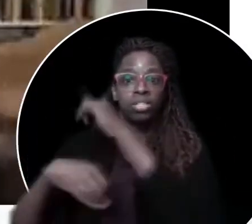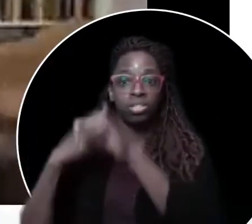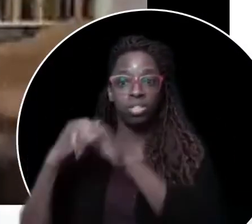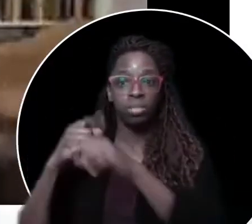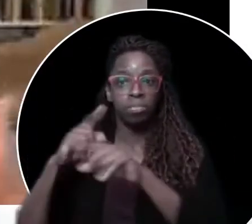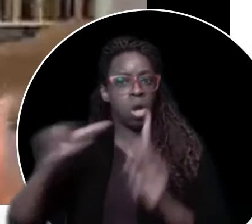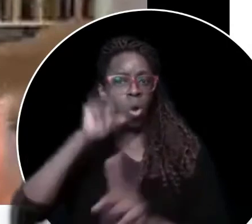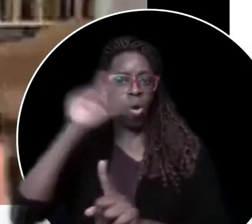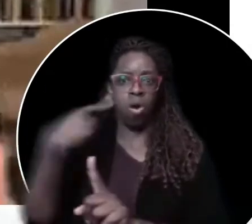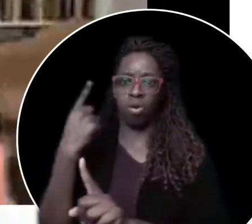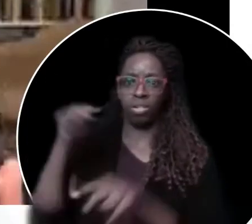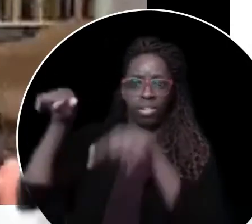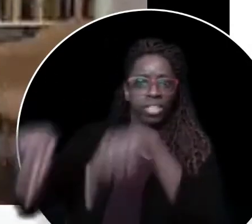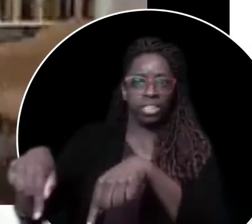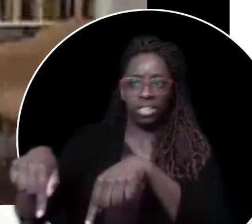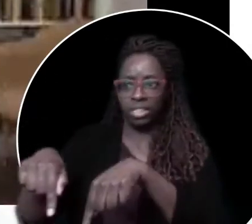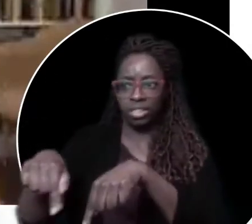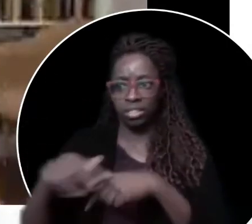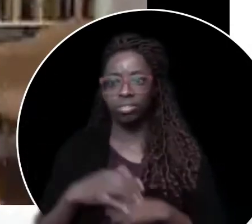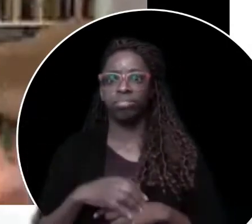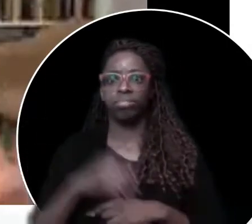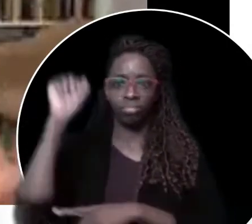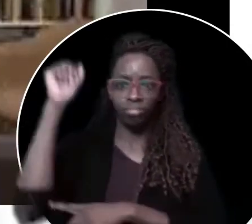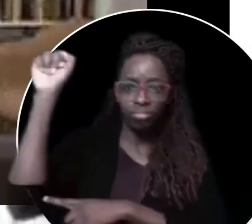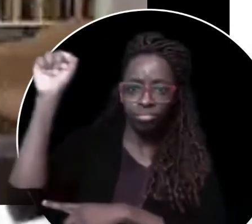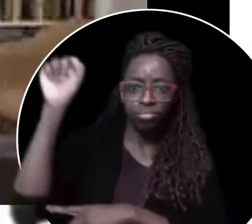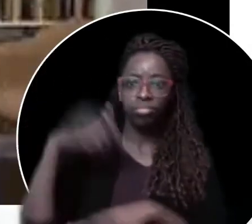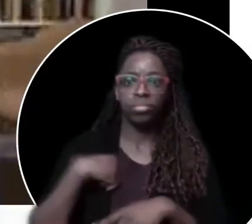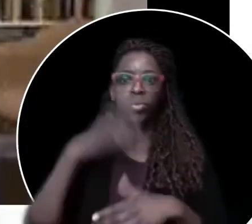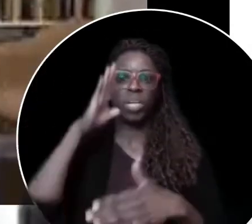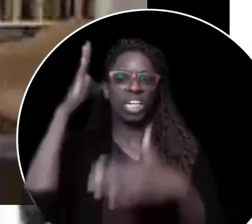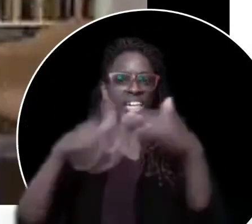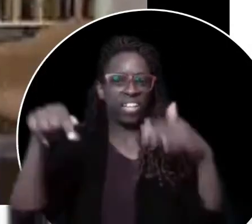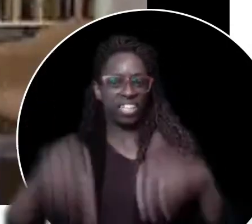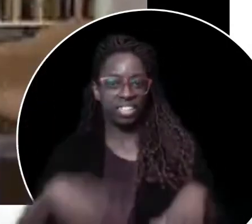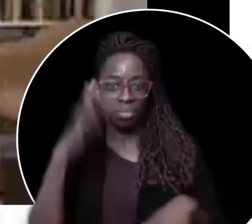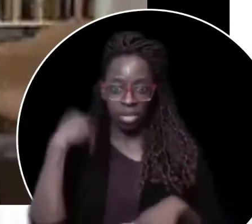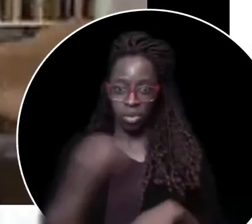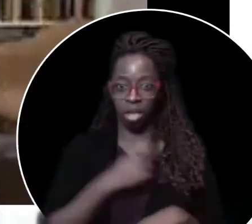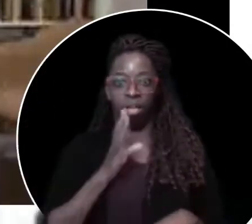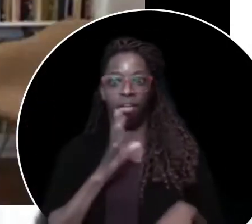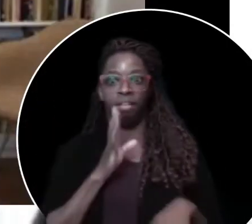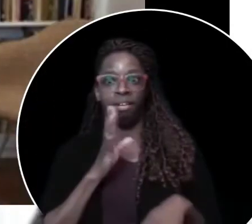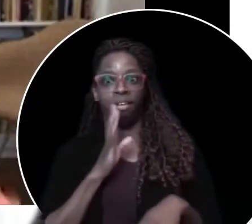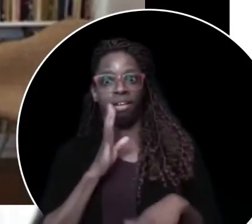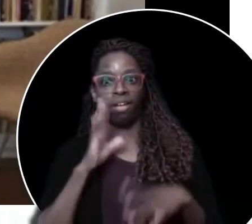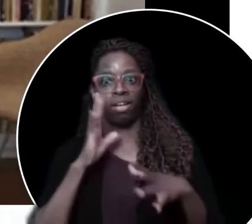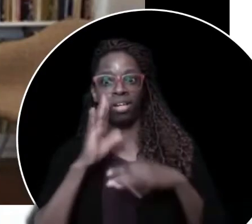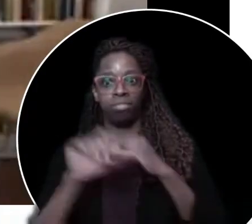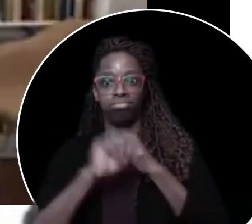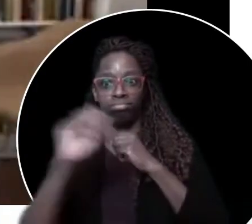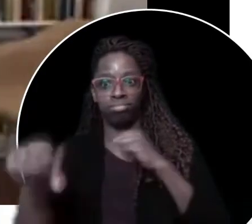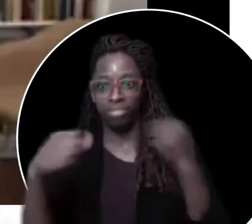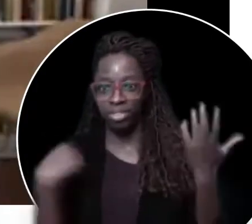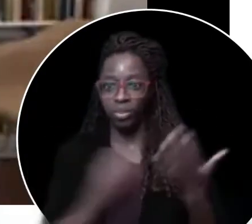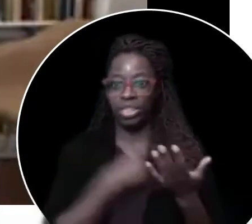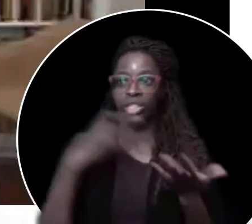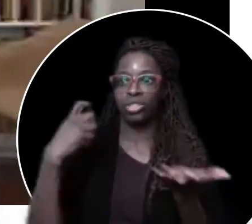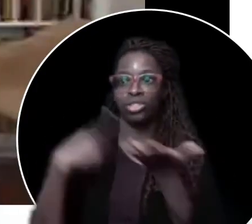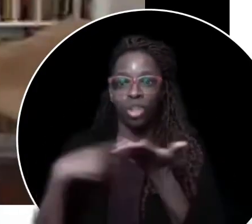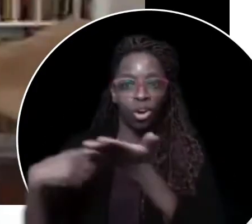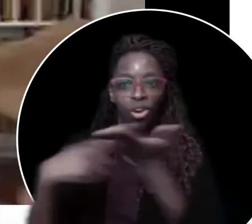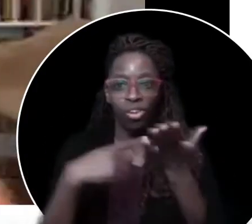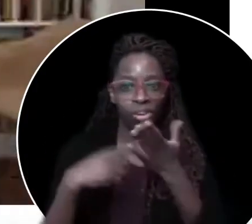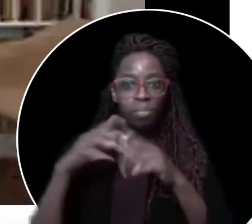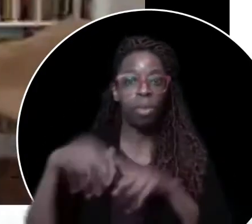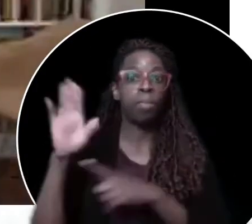so much about abolition, and we're also talking about borders, I think this is the time when we